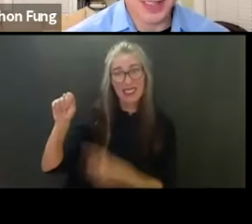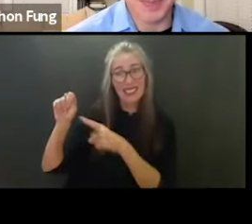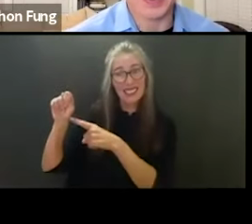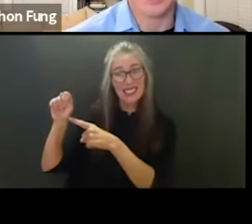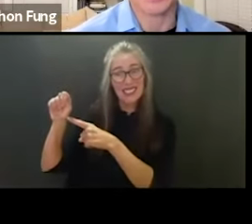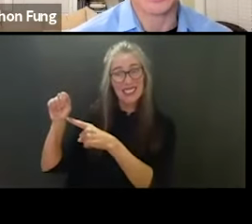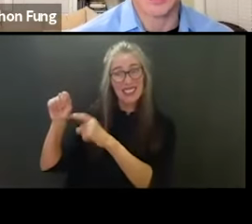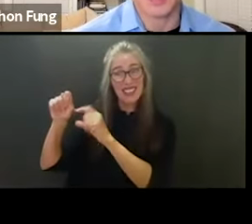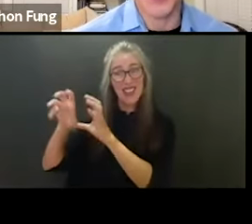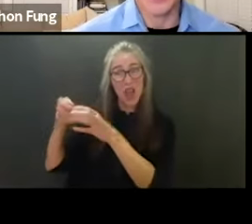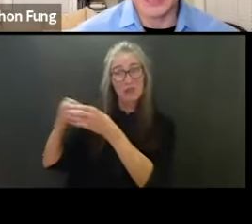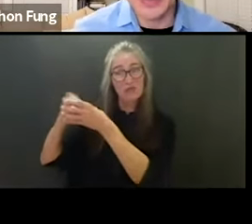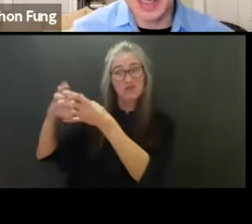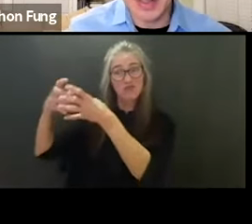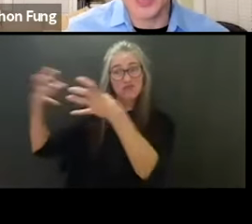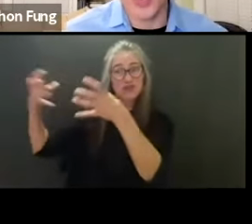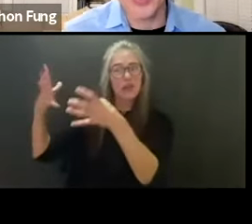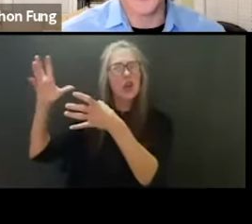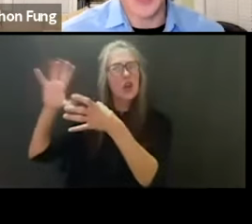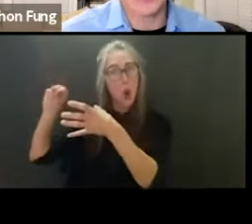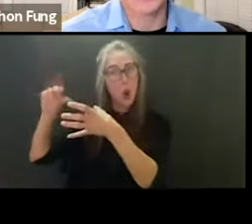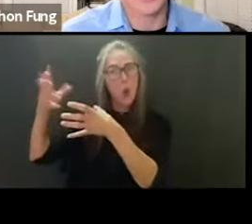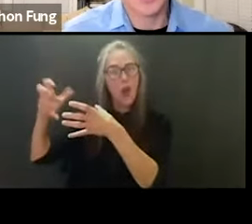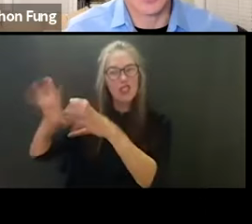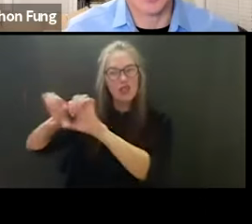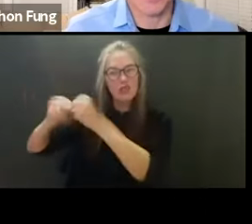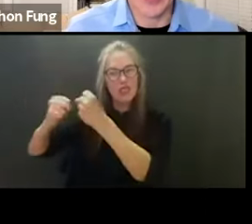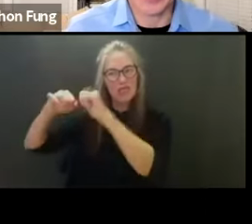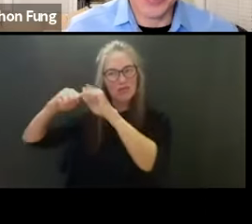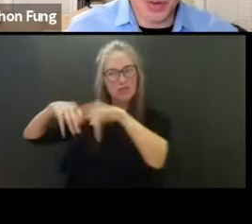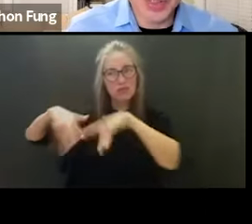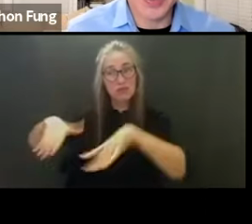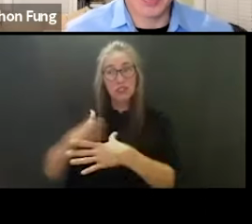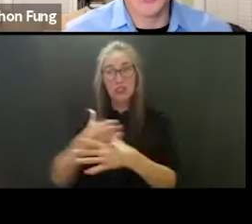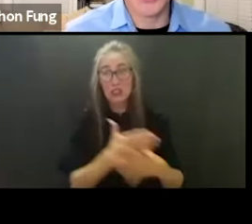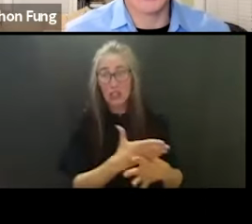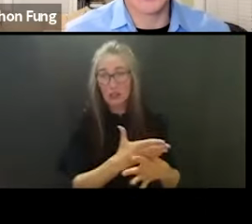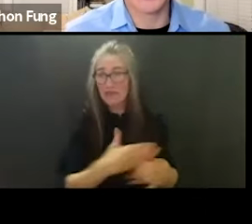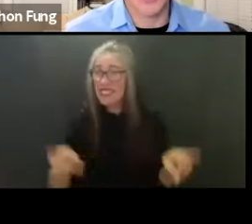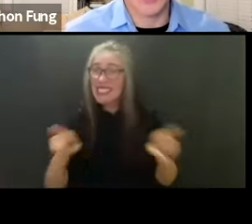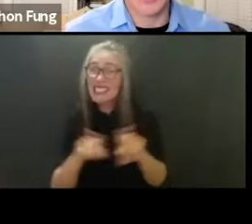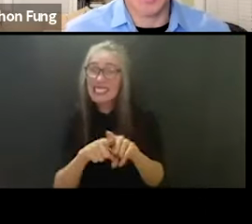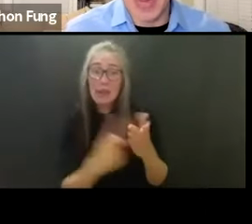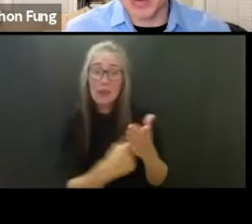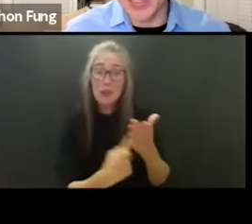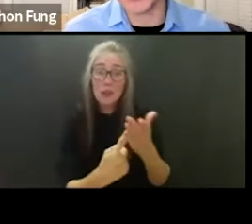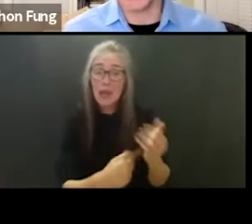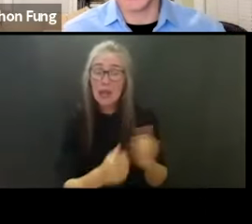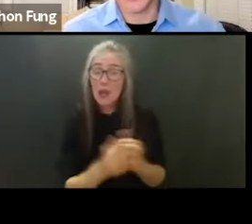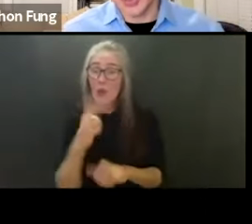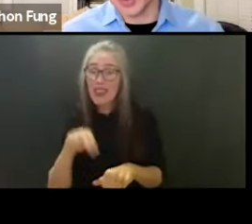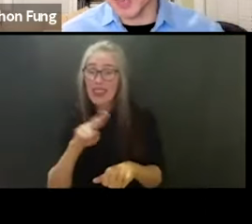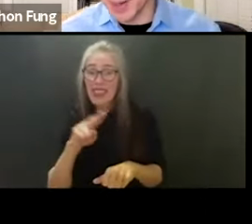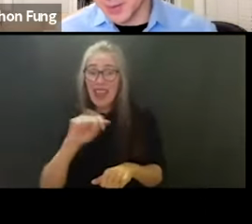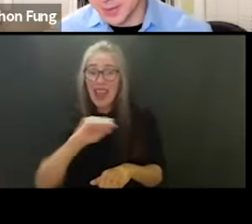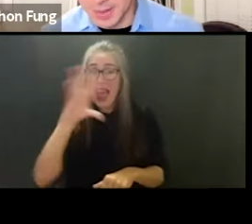that there hasn't been in a long time, even talk of a wealth tax. And of course, there are serious debates about ethno